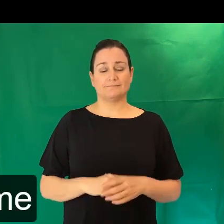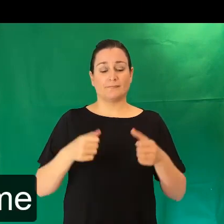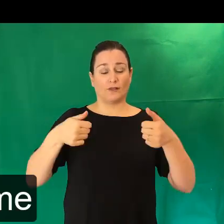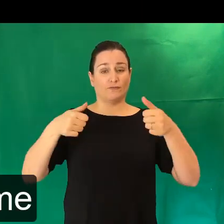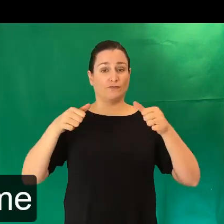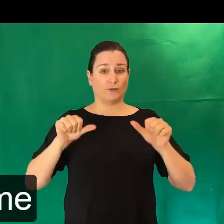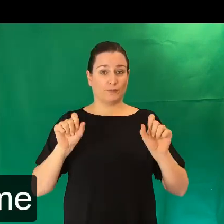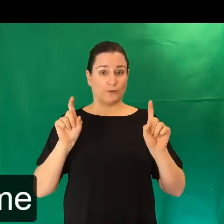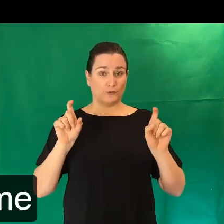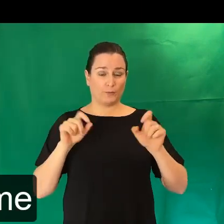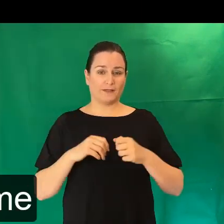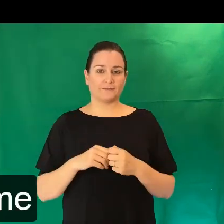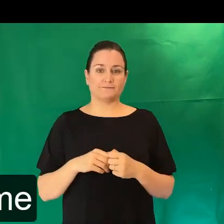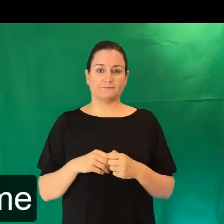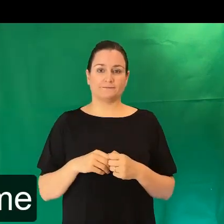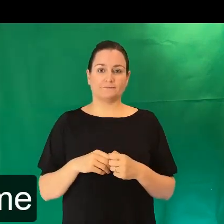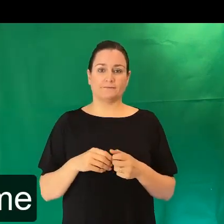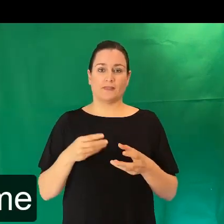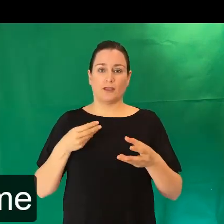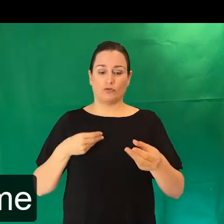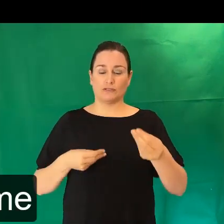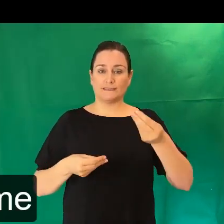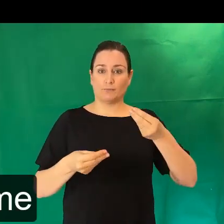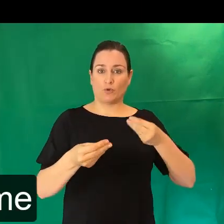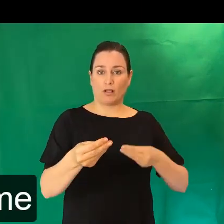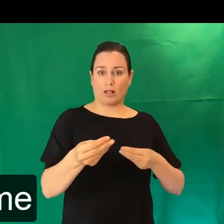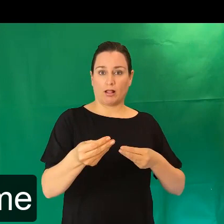Reciprocals are also an example of